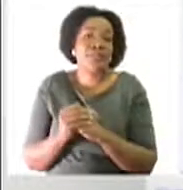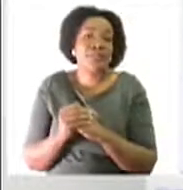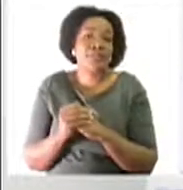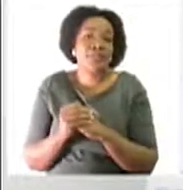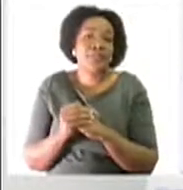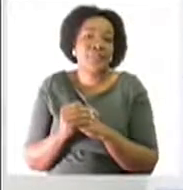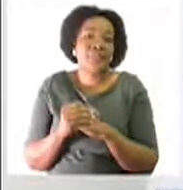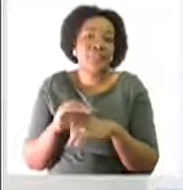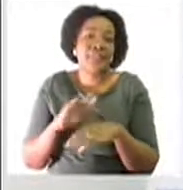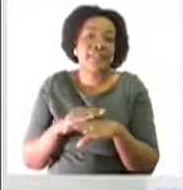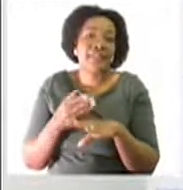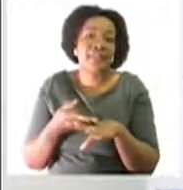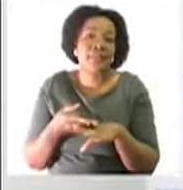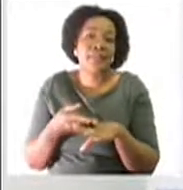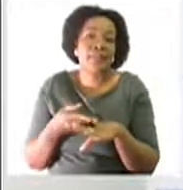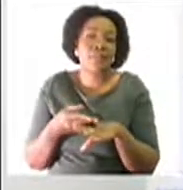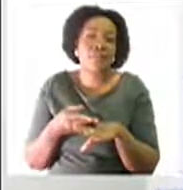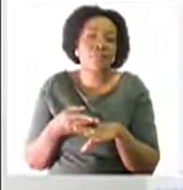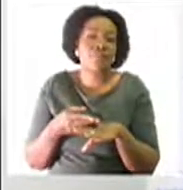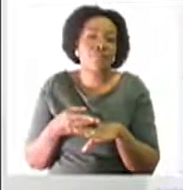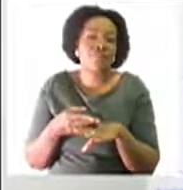example,